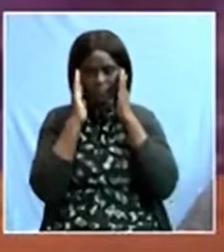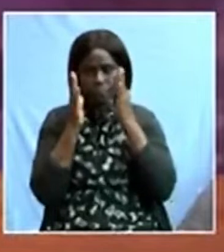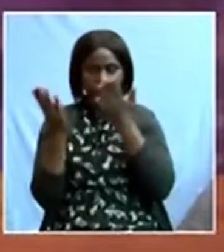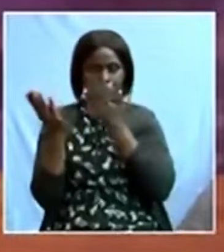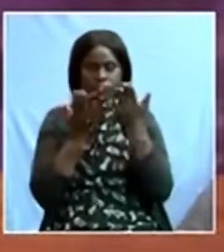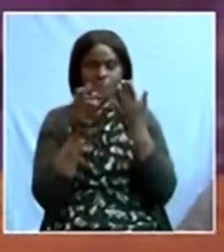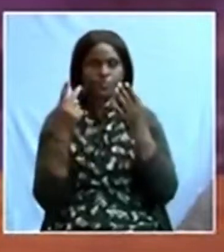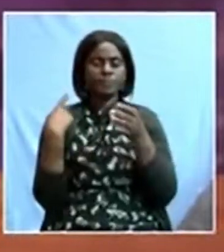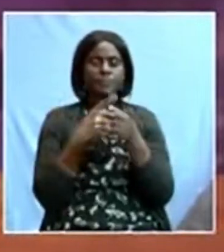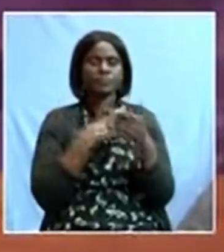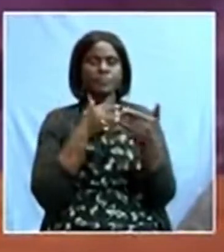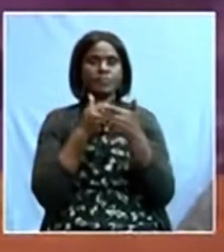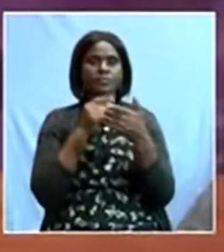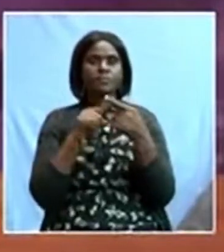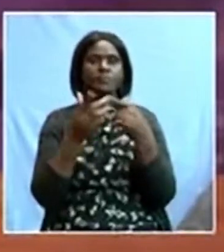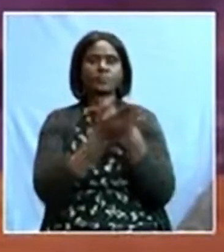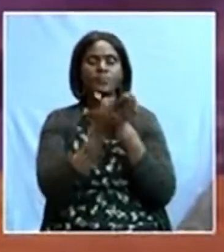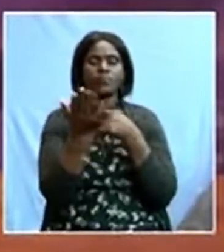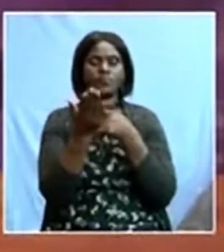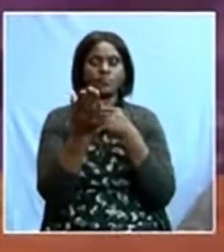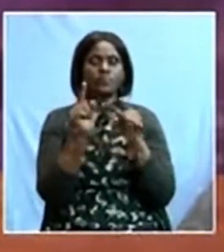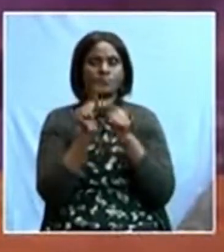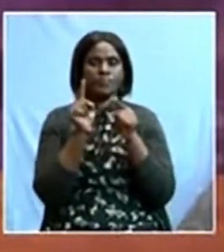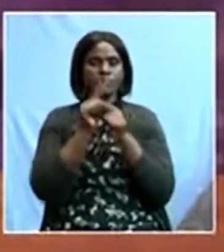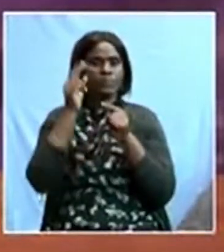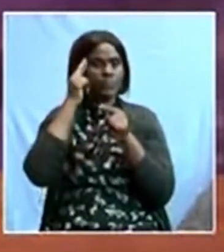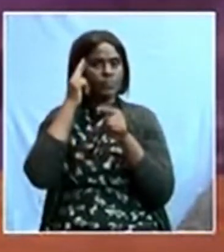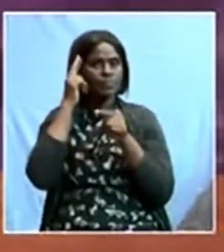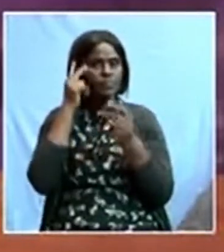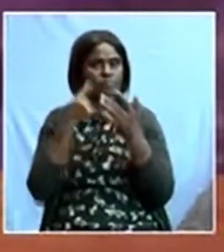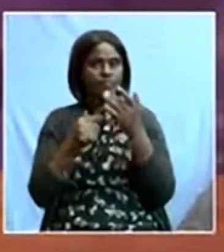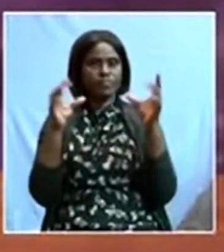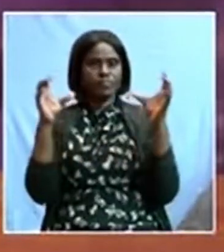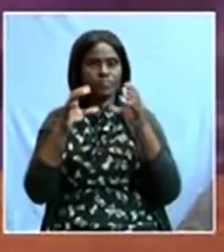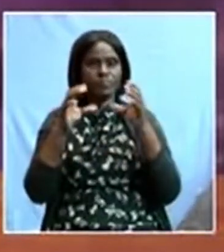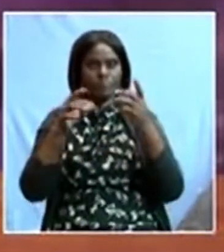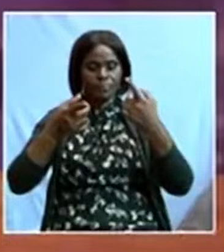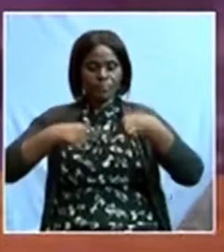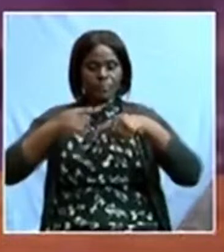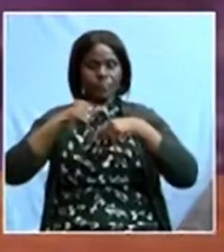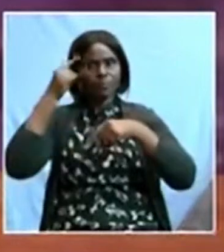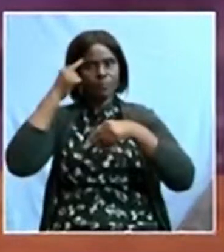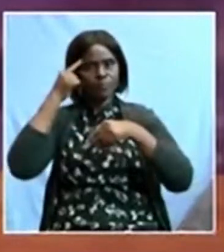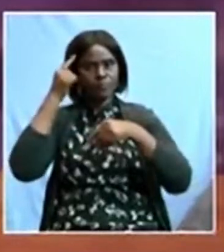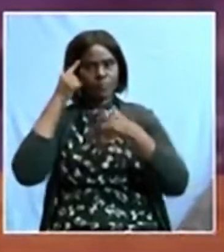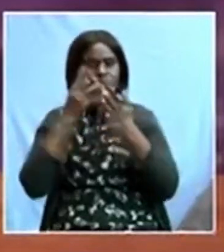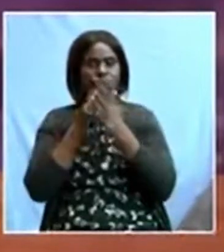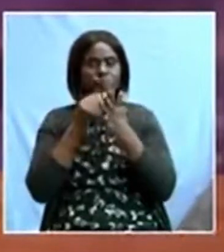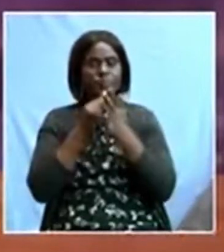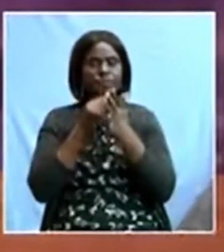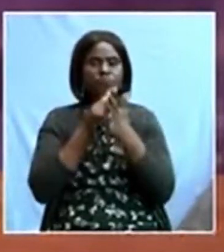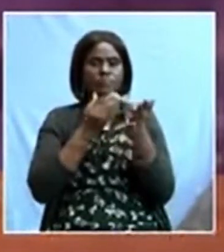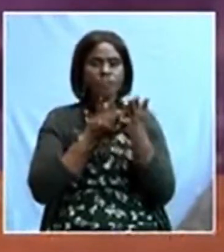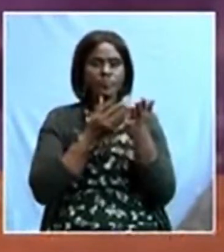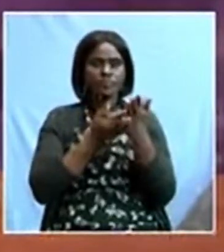bringing parliament closer to you. And remember, the committee on local government accounts